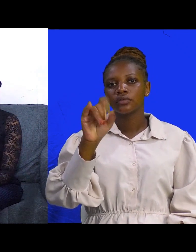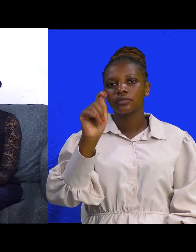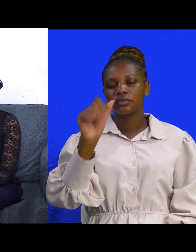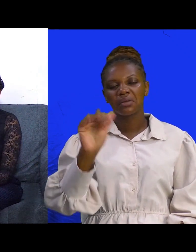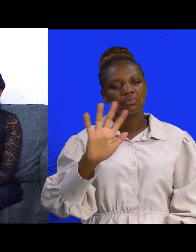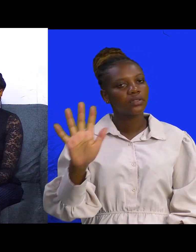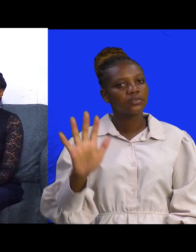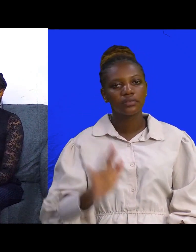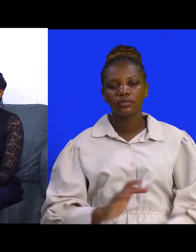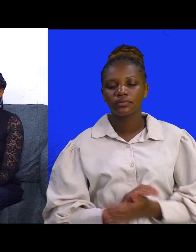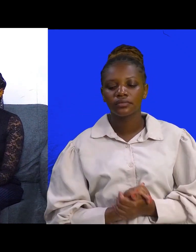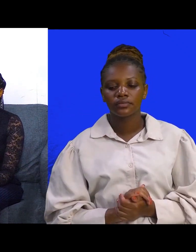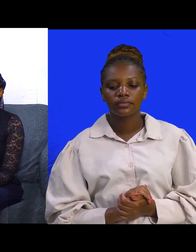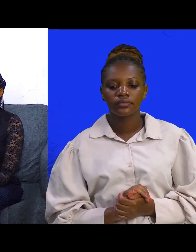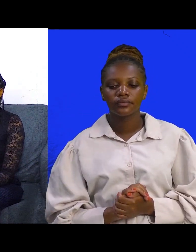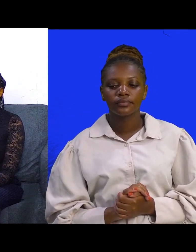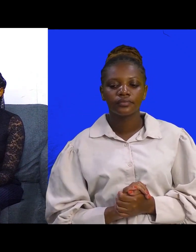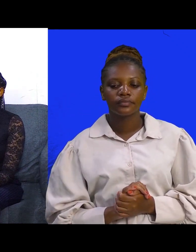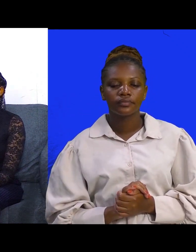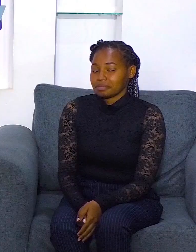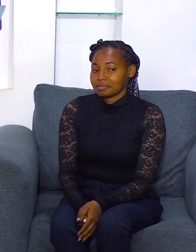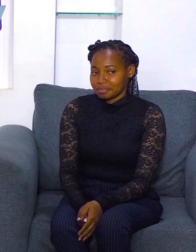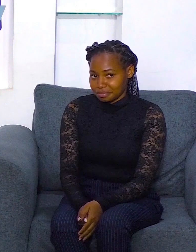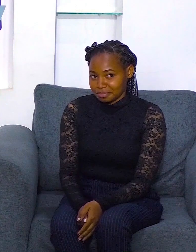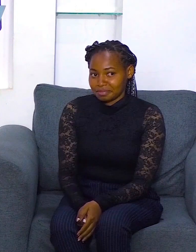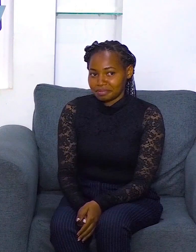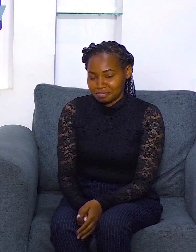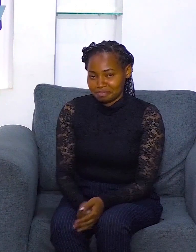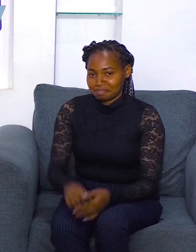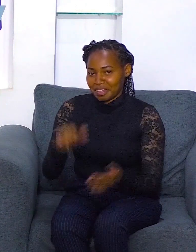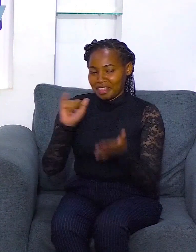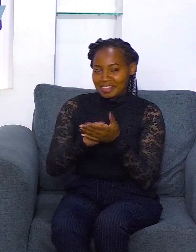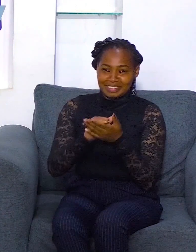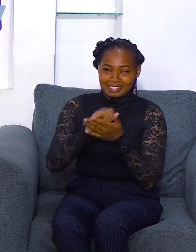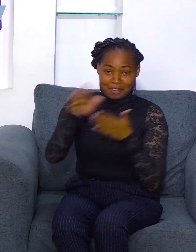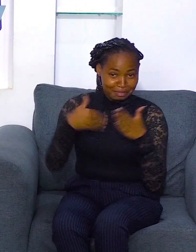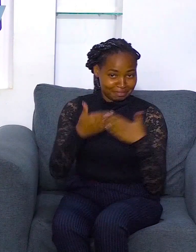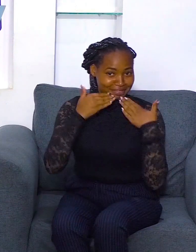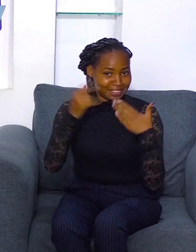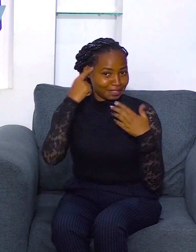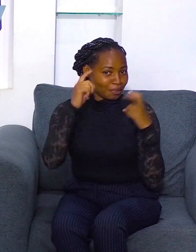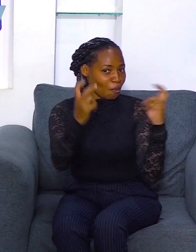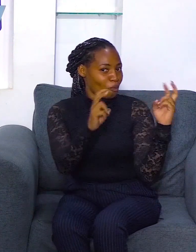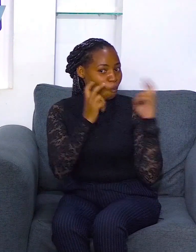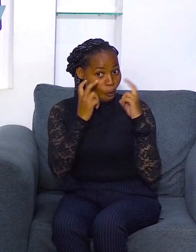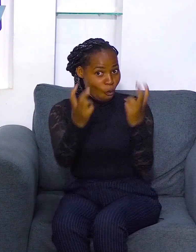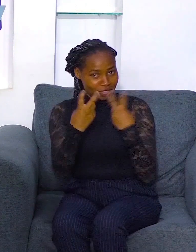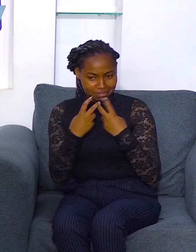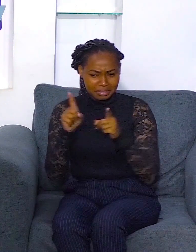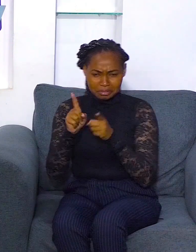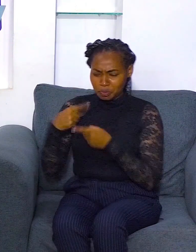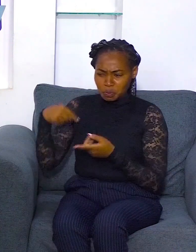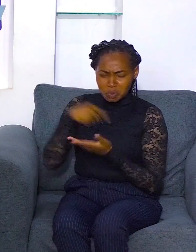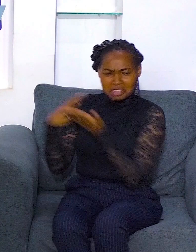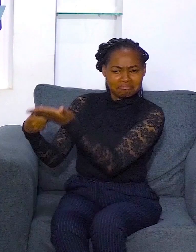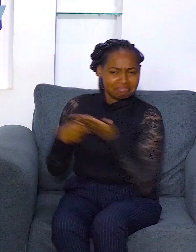That's the name I use across all media platforms. Thank you. that's all we had for you today, viewers. Thank